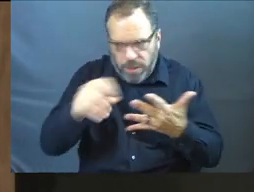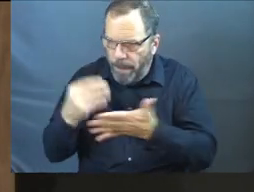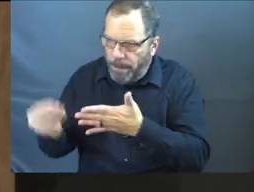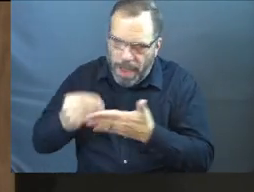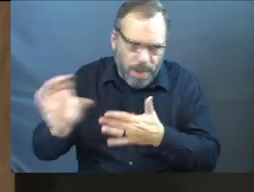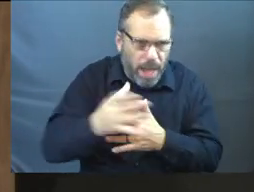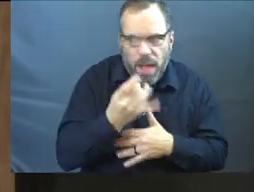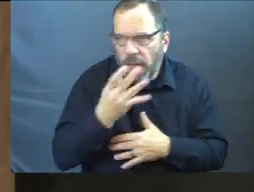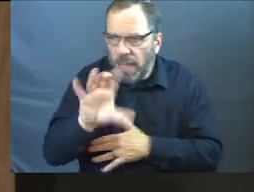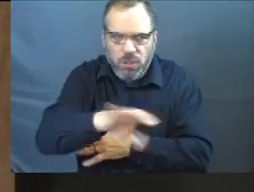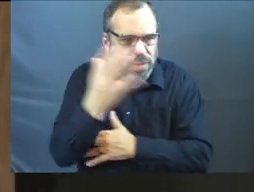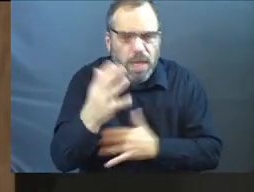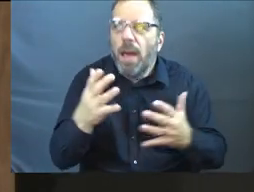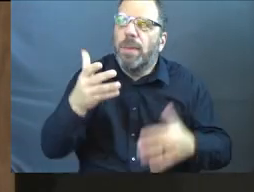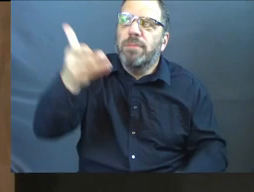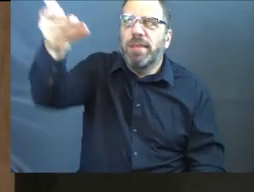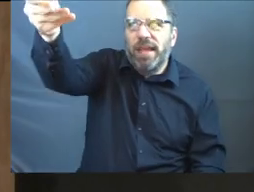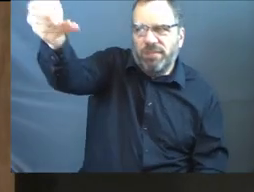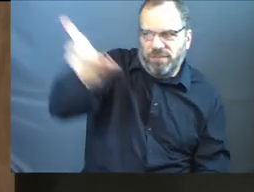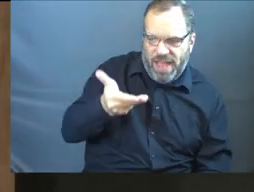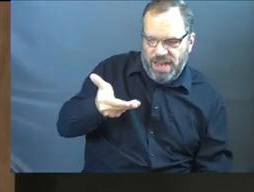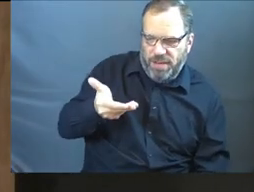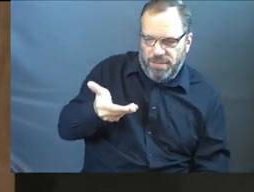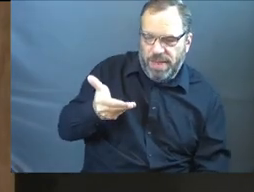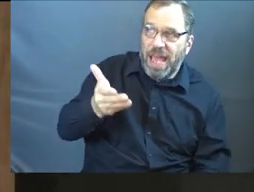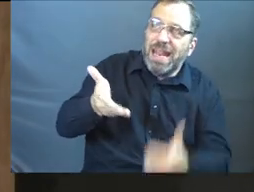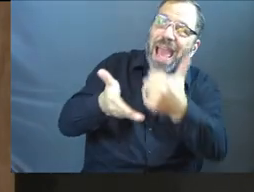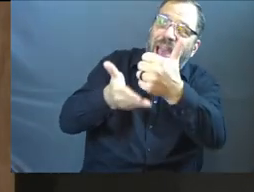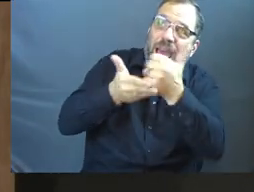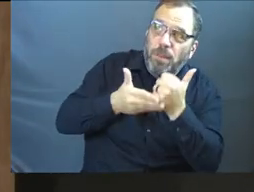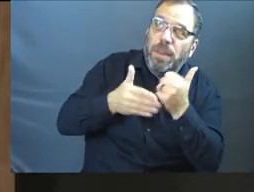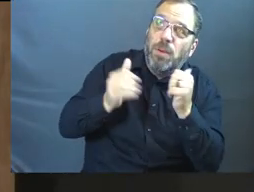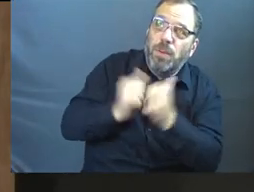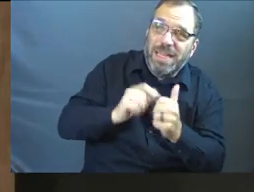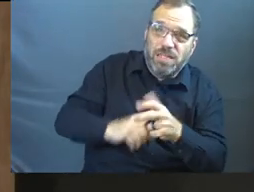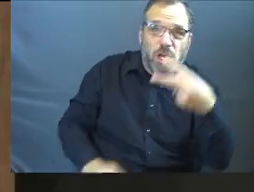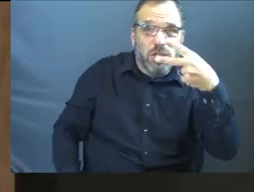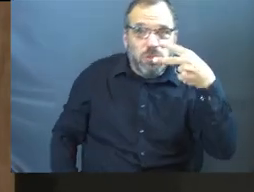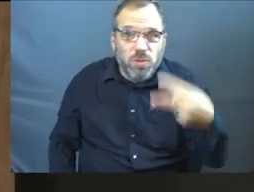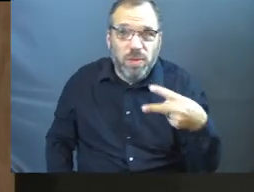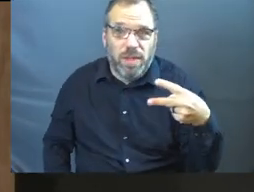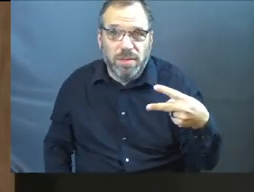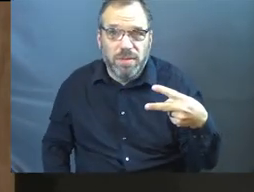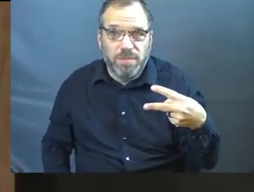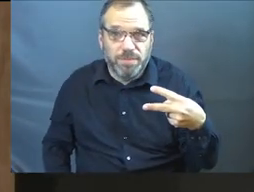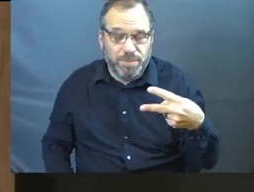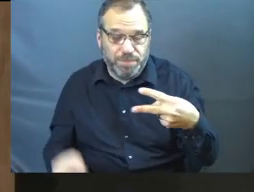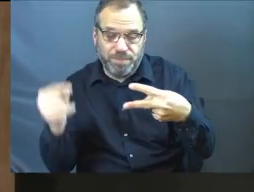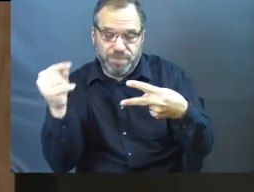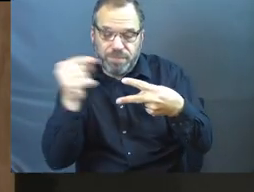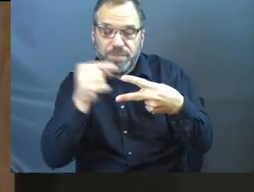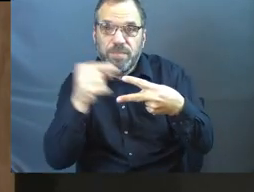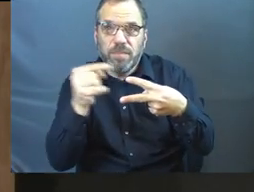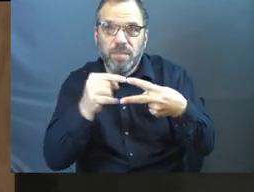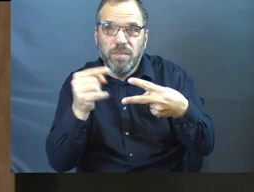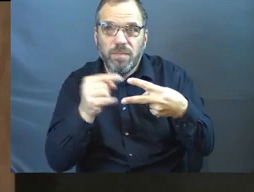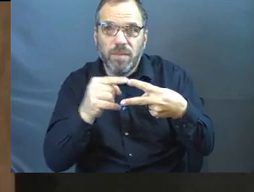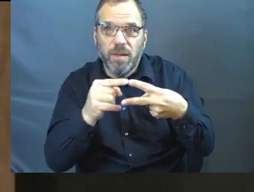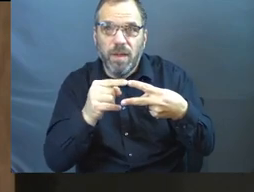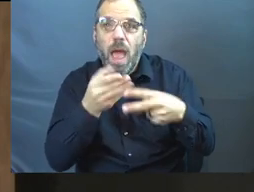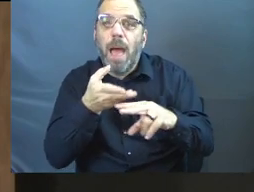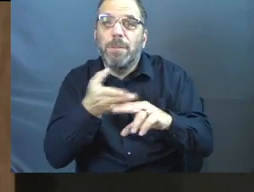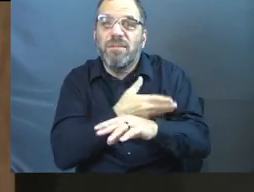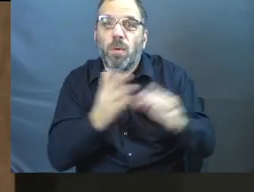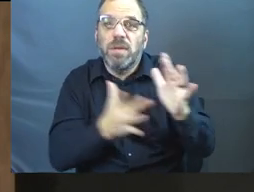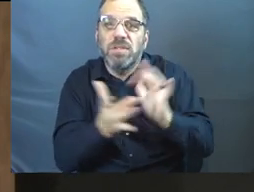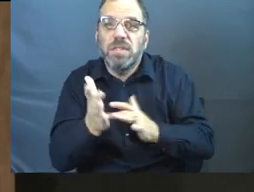perfect our own way, but inviting God in and asking for his help with it. So two things. The first one is going to come actually before